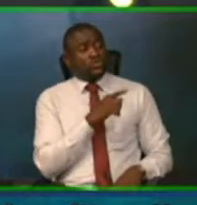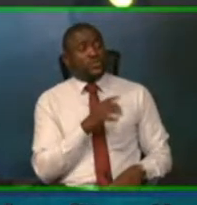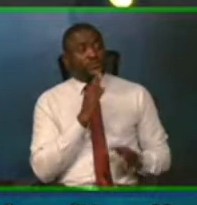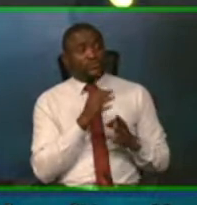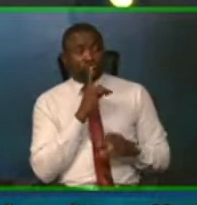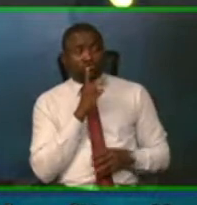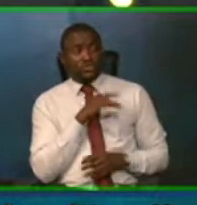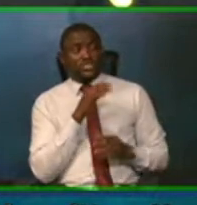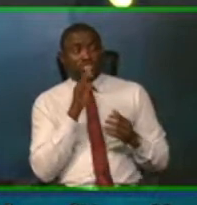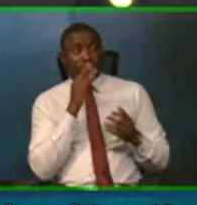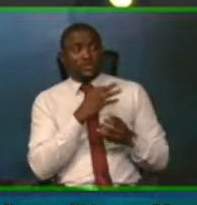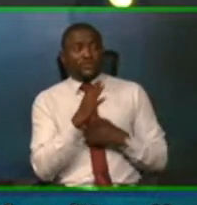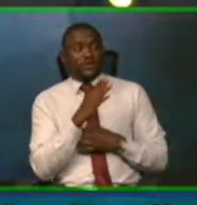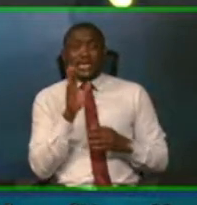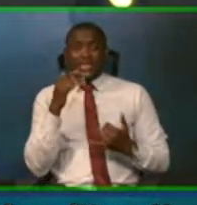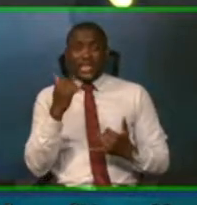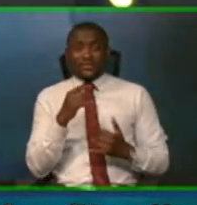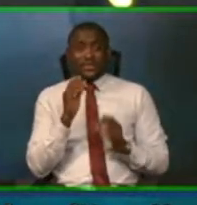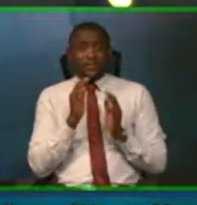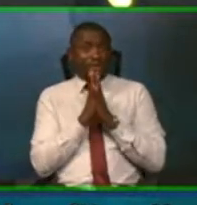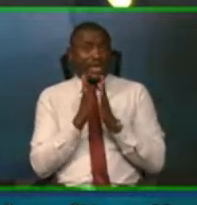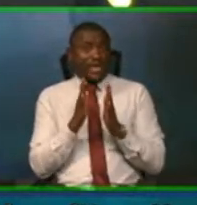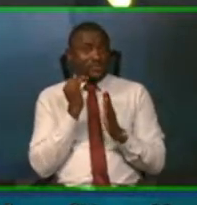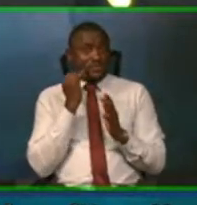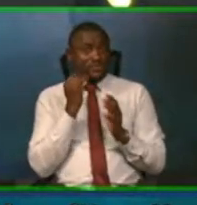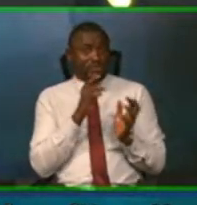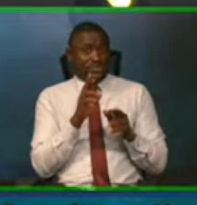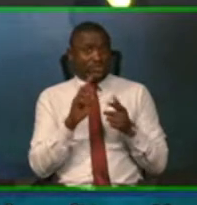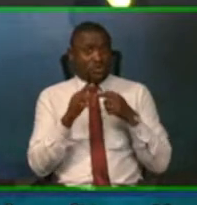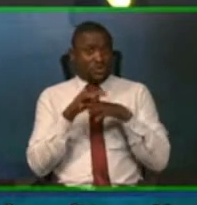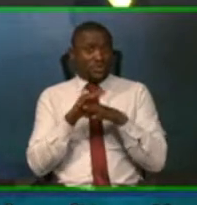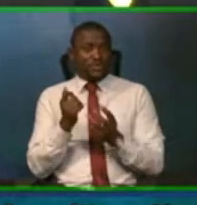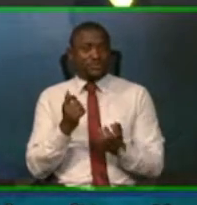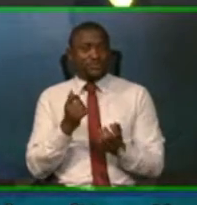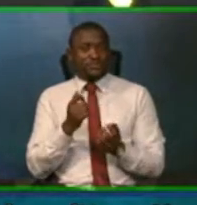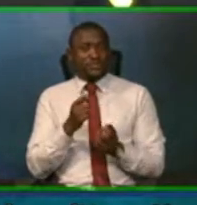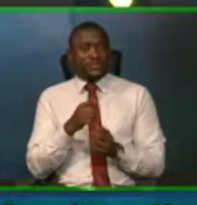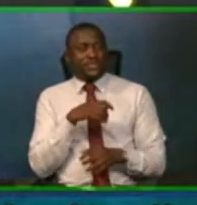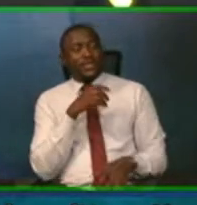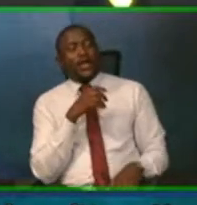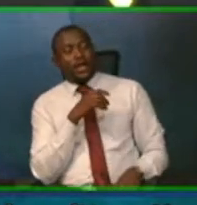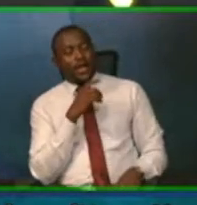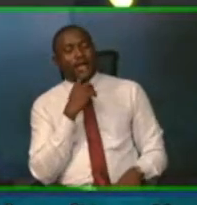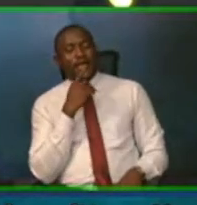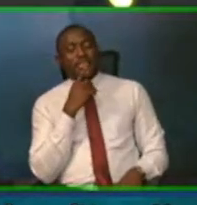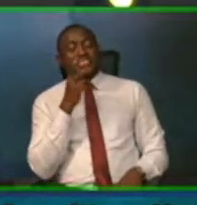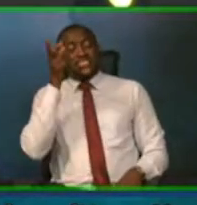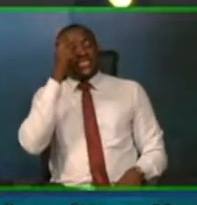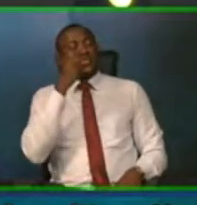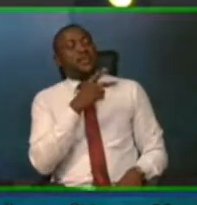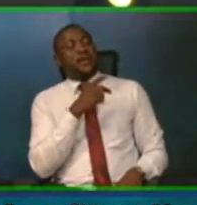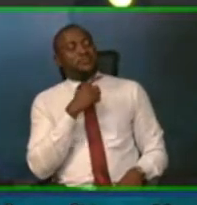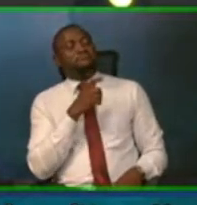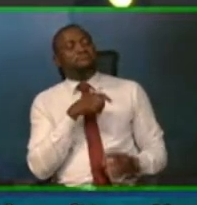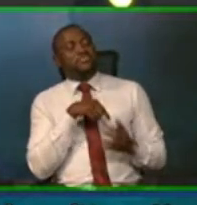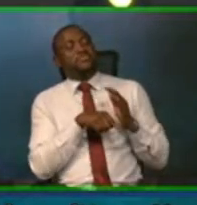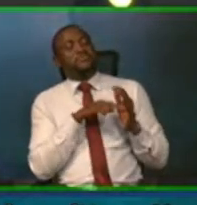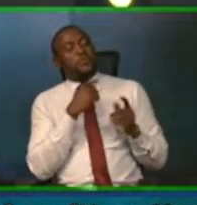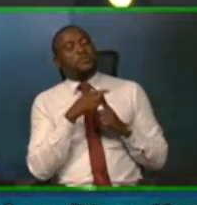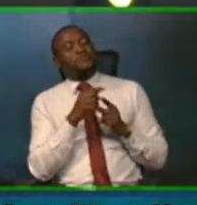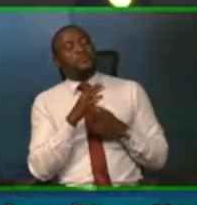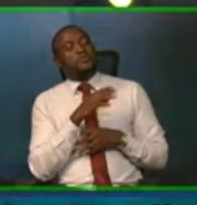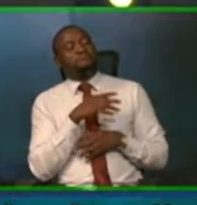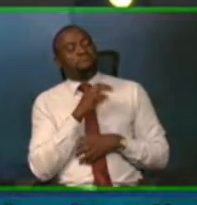of prayer is about to come in now. Satan said, oh, I see that you are grounded in the word. So let's go to it is written